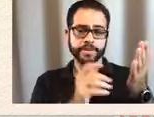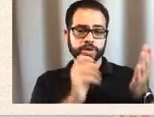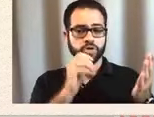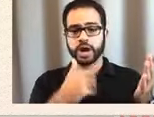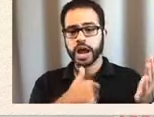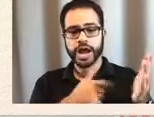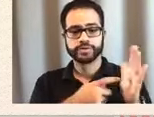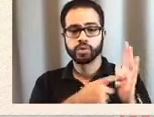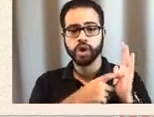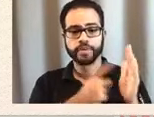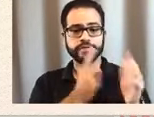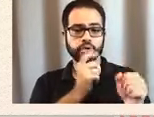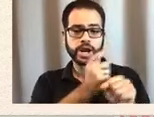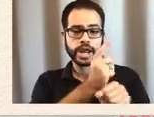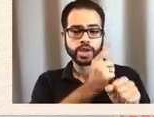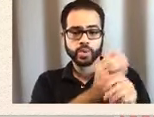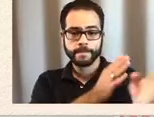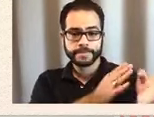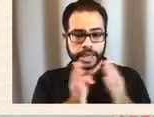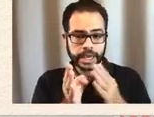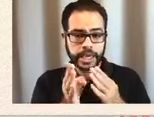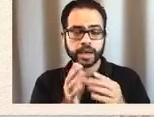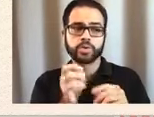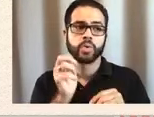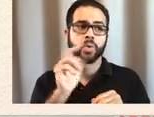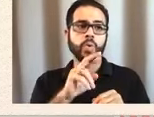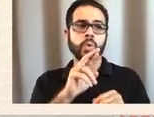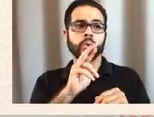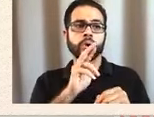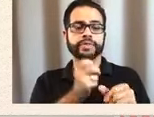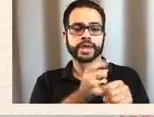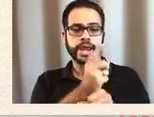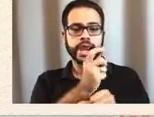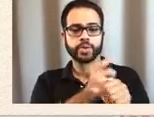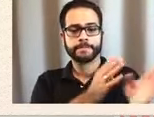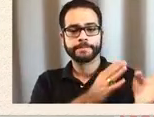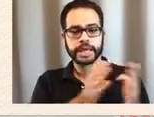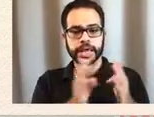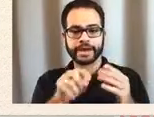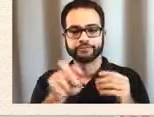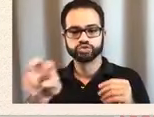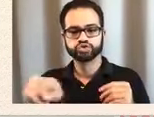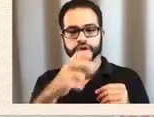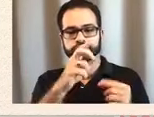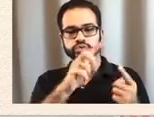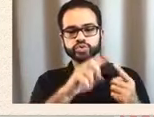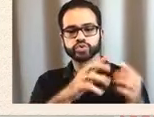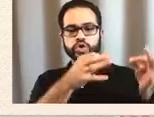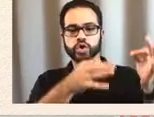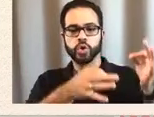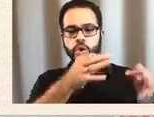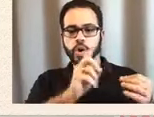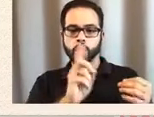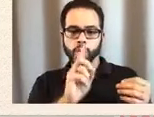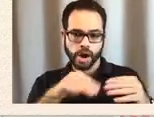requirement, or the annual plan would have to go to the court where the guardianship has been